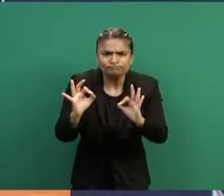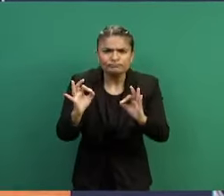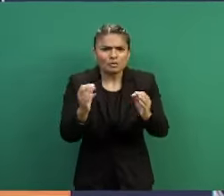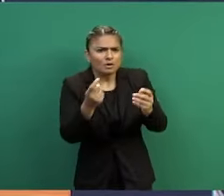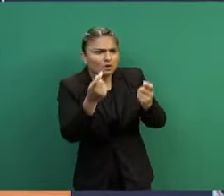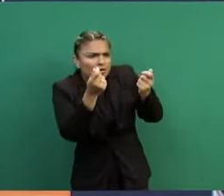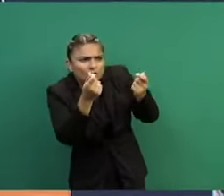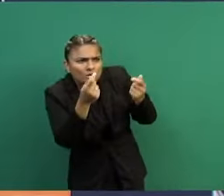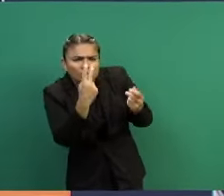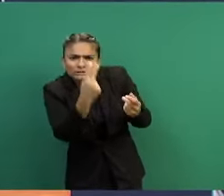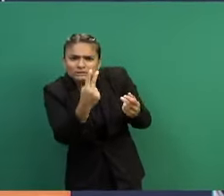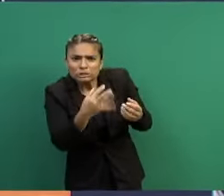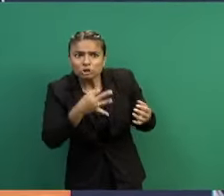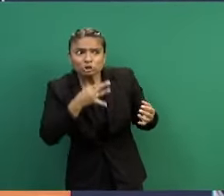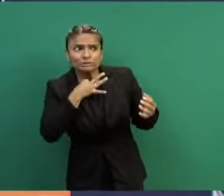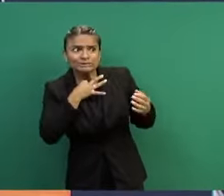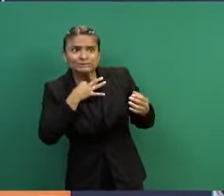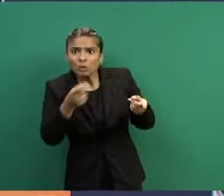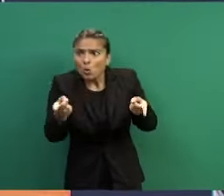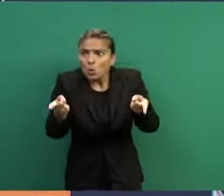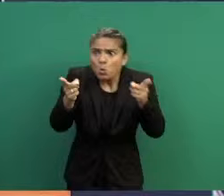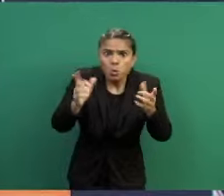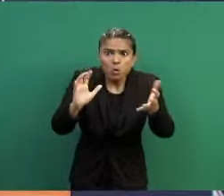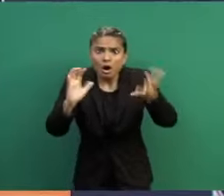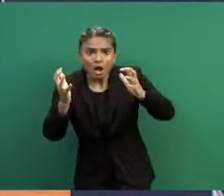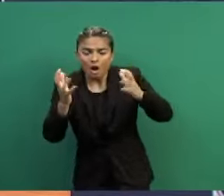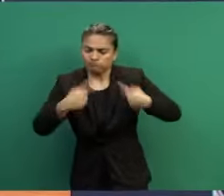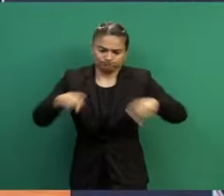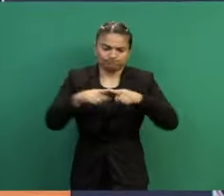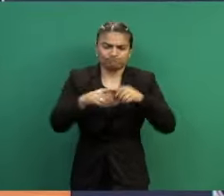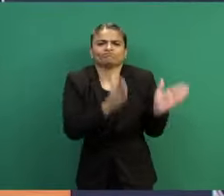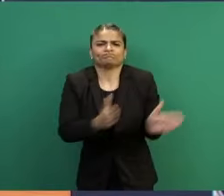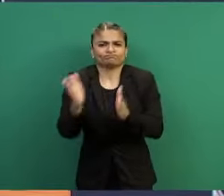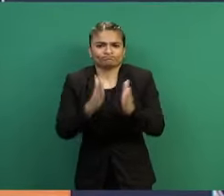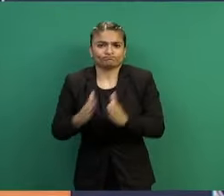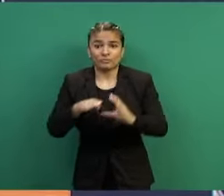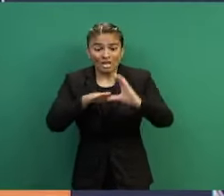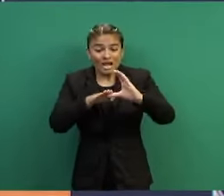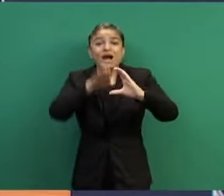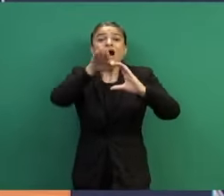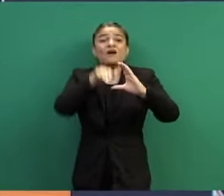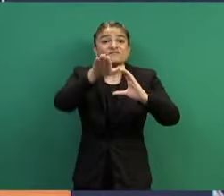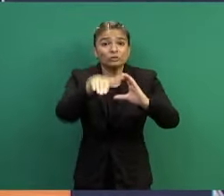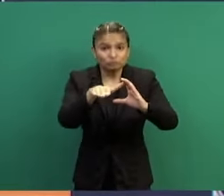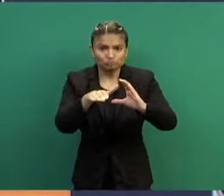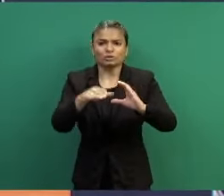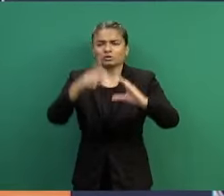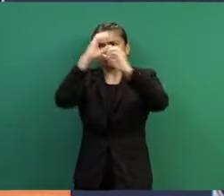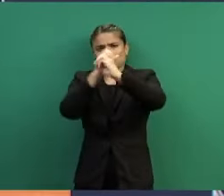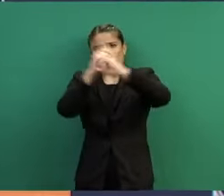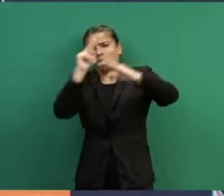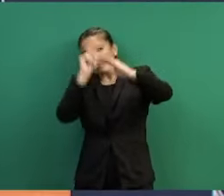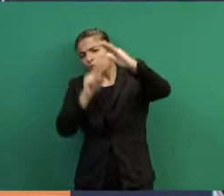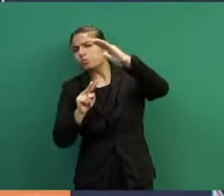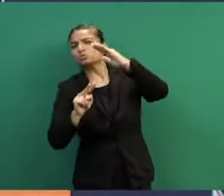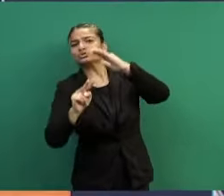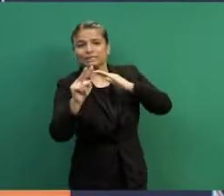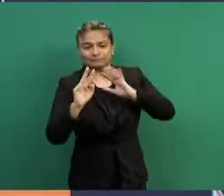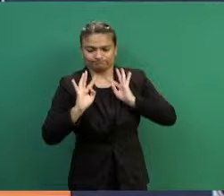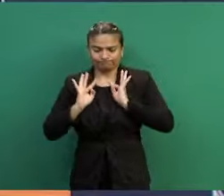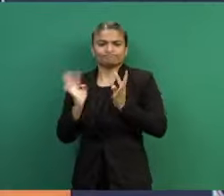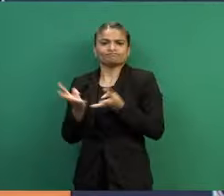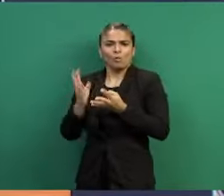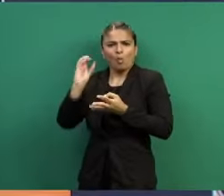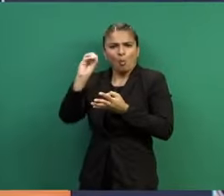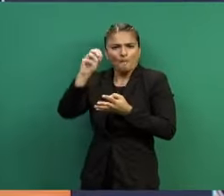The inflation and repo rate projections from the updated QPM remain a broad policy guide,